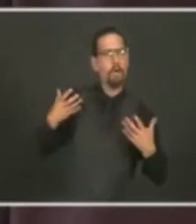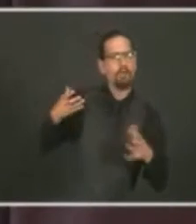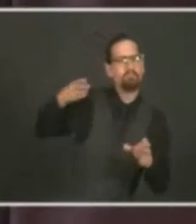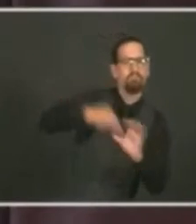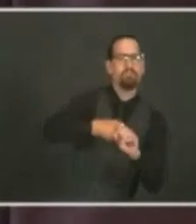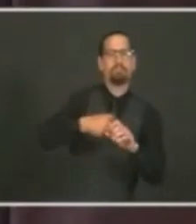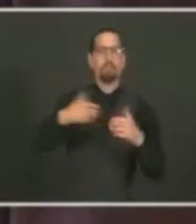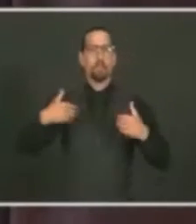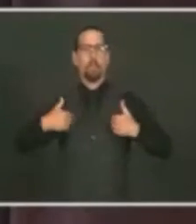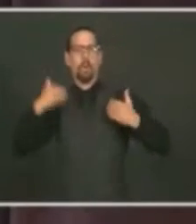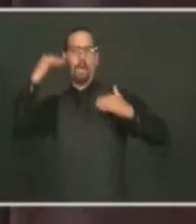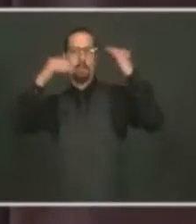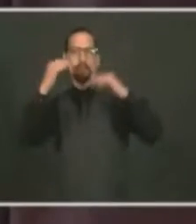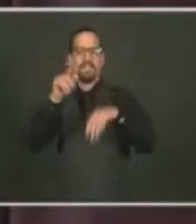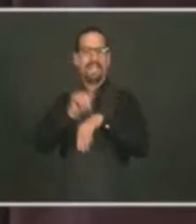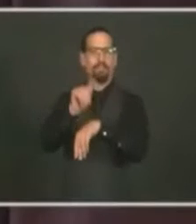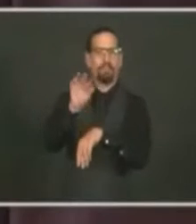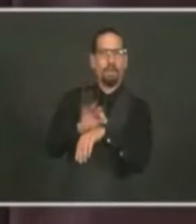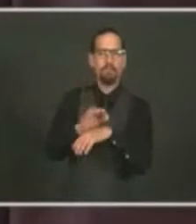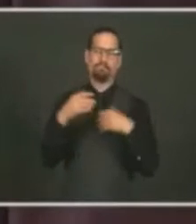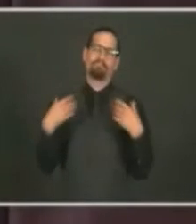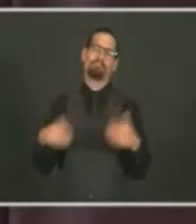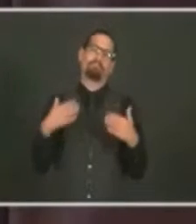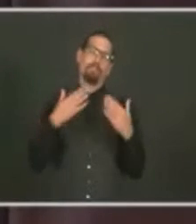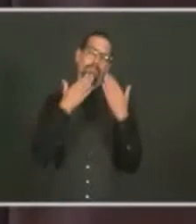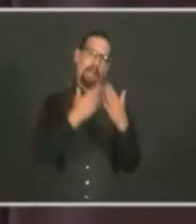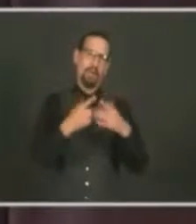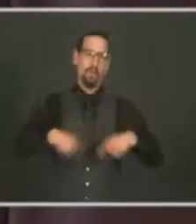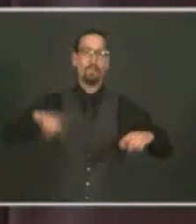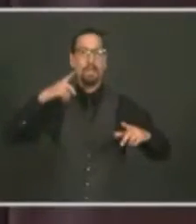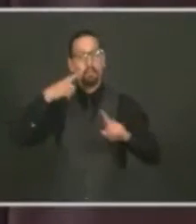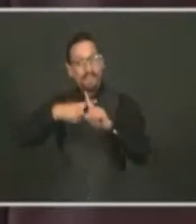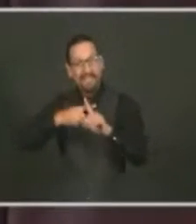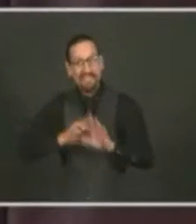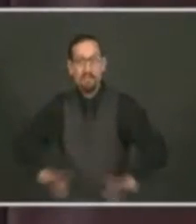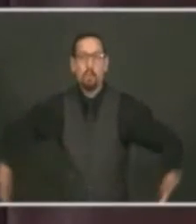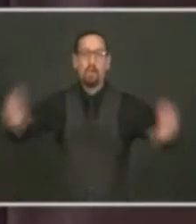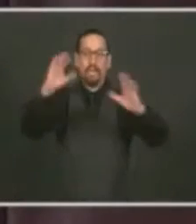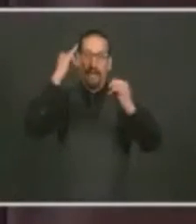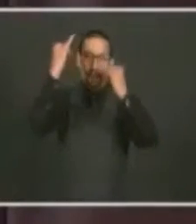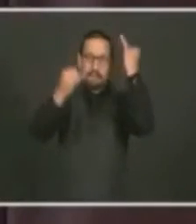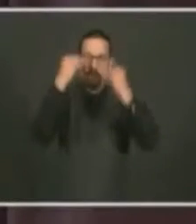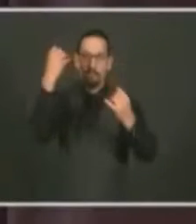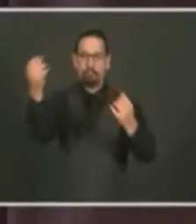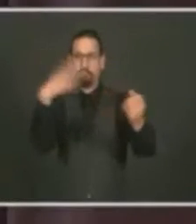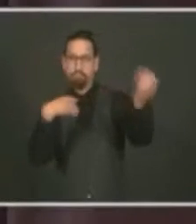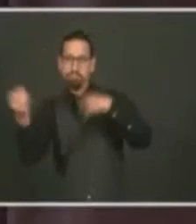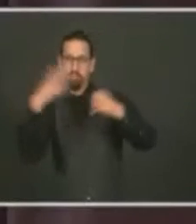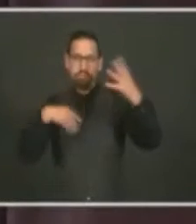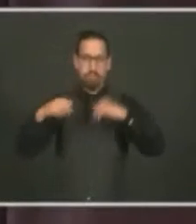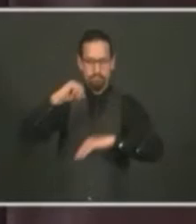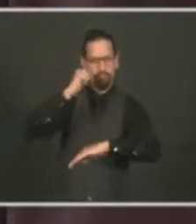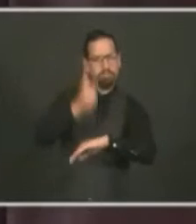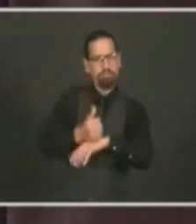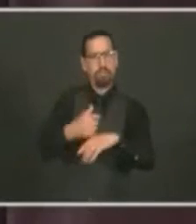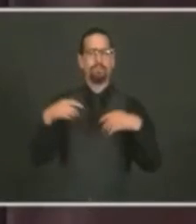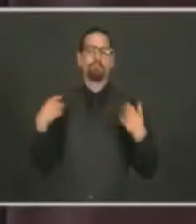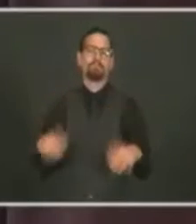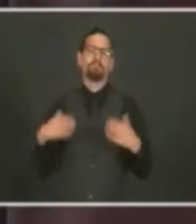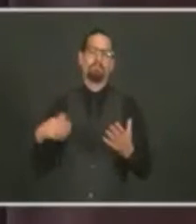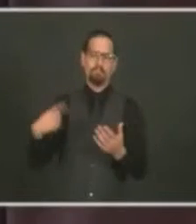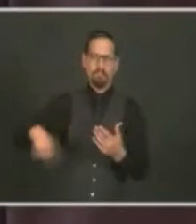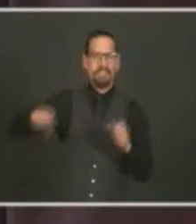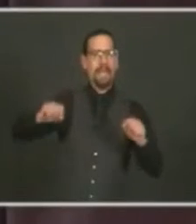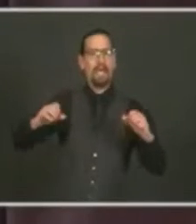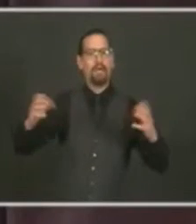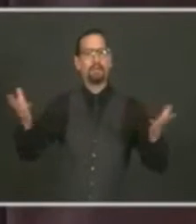out of this where we can bring our message more effectively to that age group and maybe provide some interesting incentives for them to